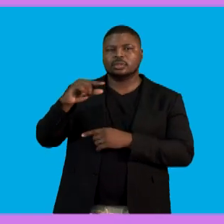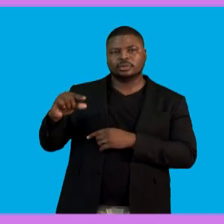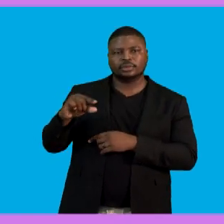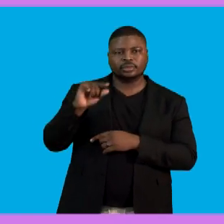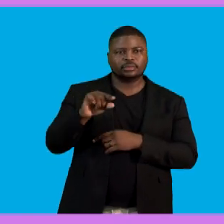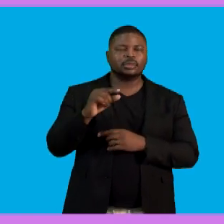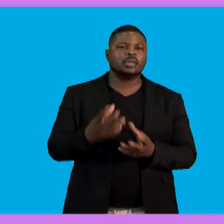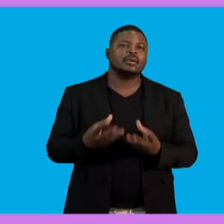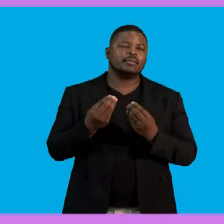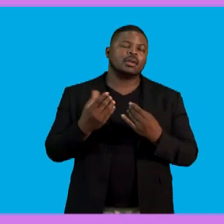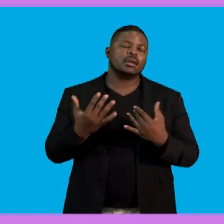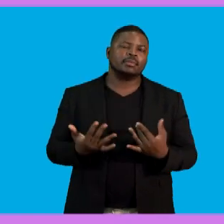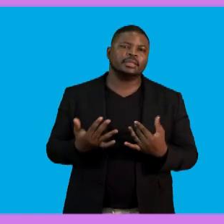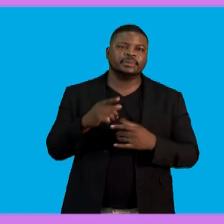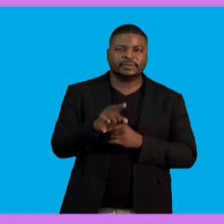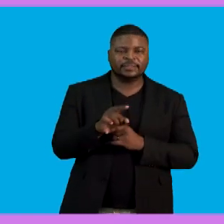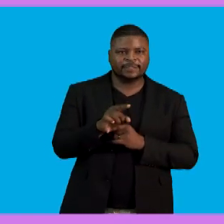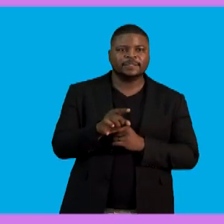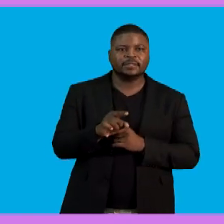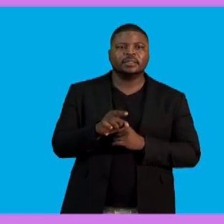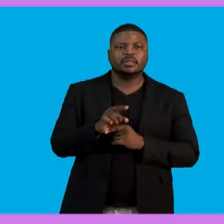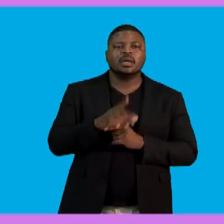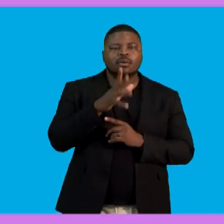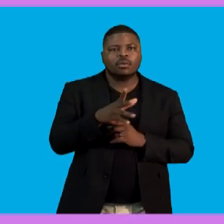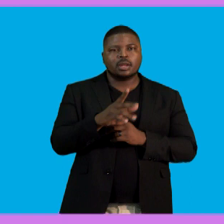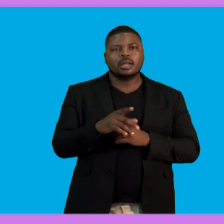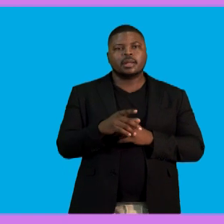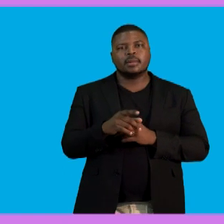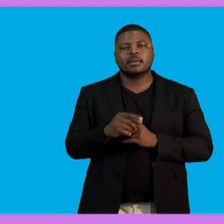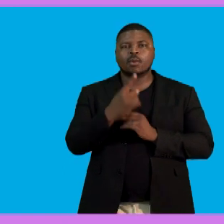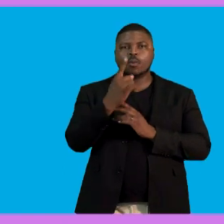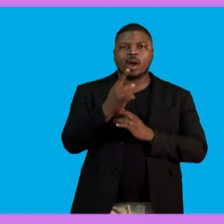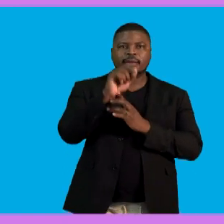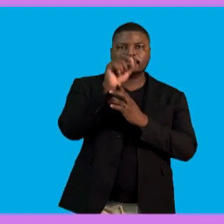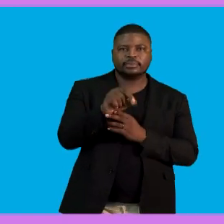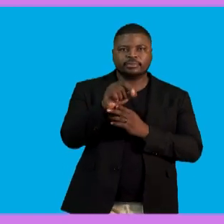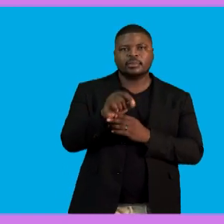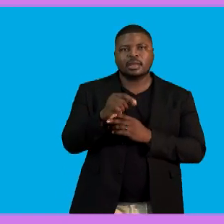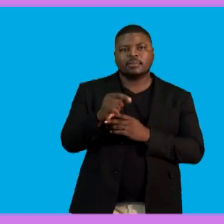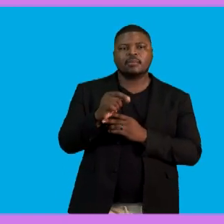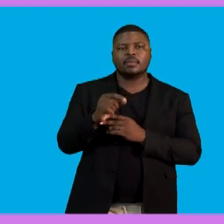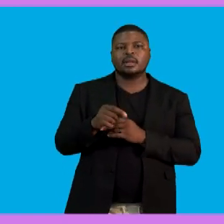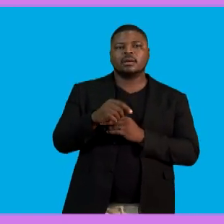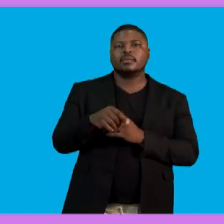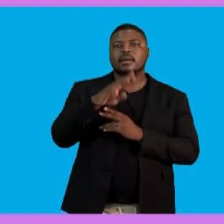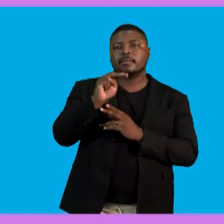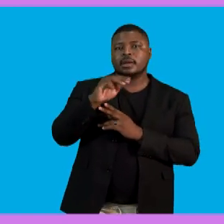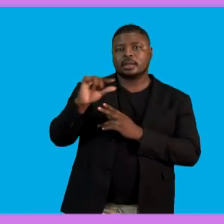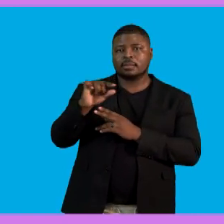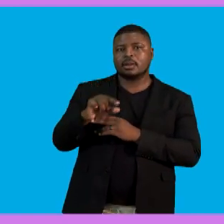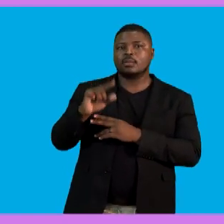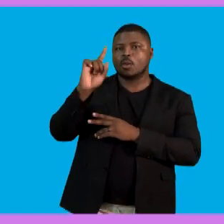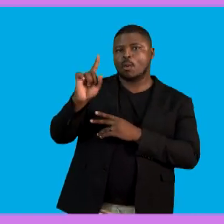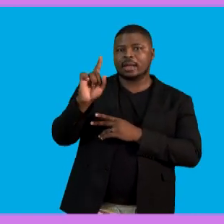kilograms. From a milligram to a kilogram, it means you will put a 1 here, then you put zeros up until where you